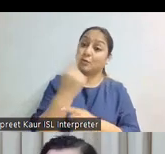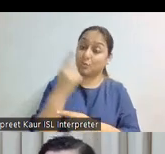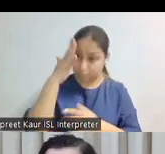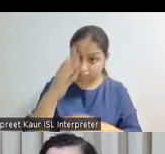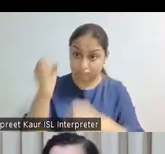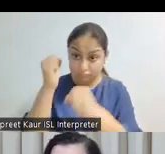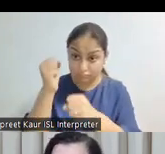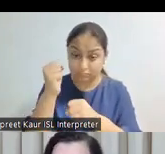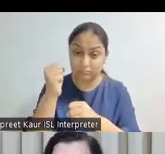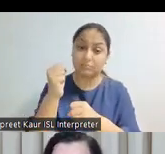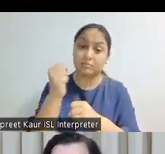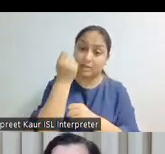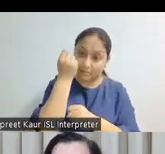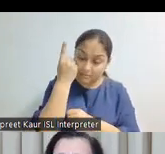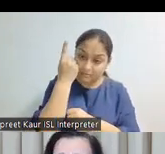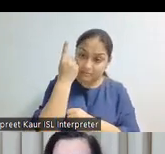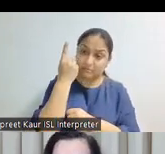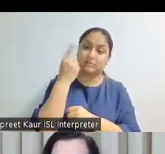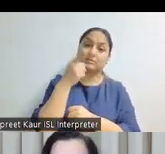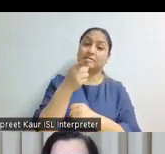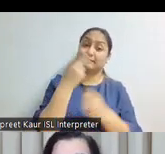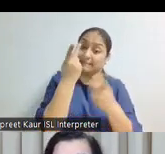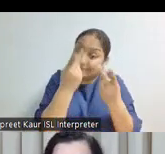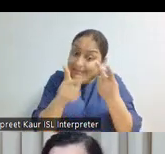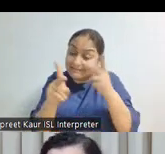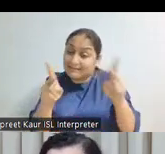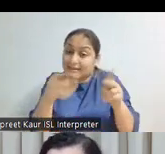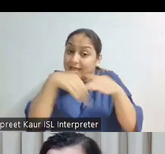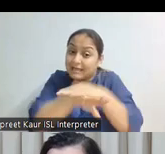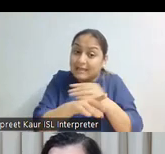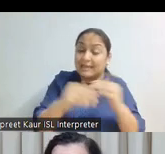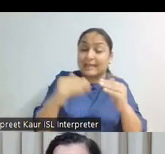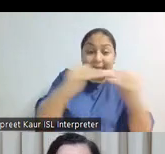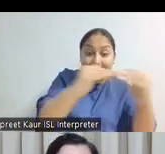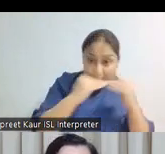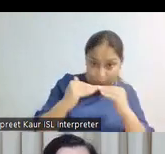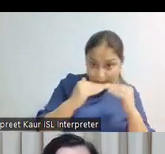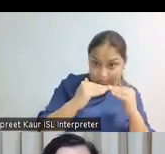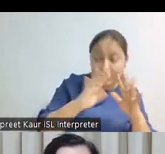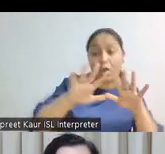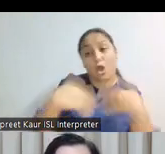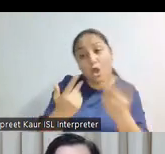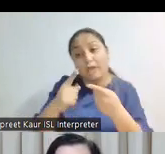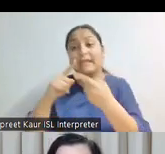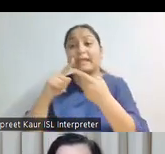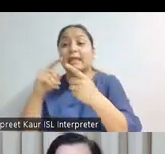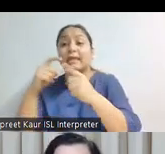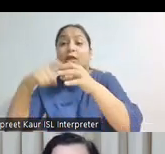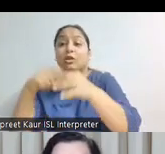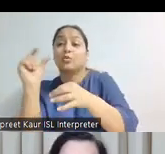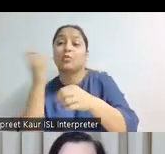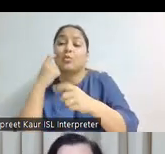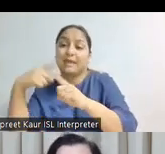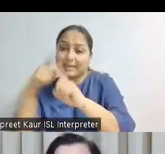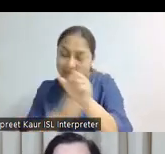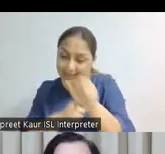you understand the distinction between equality and equity,